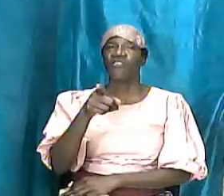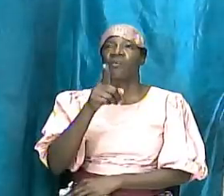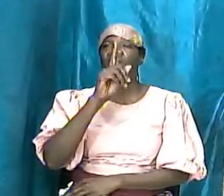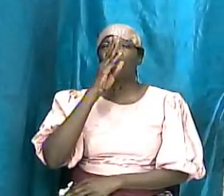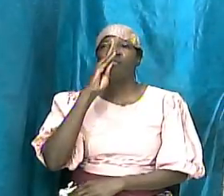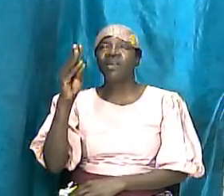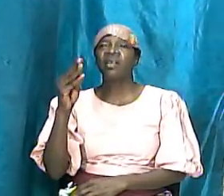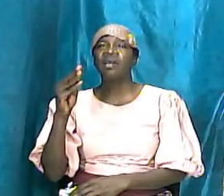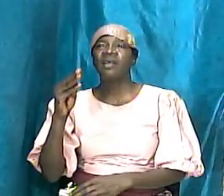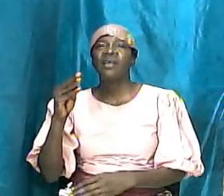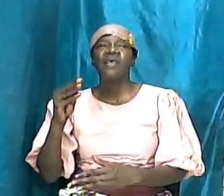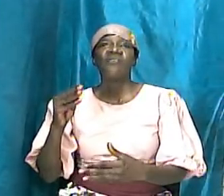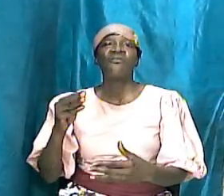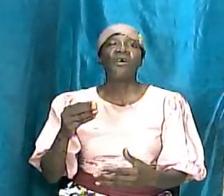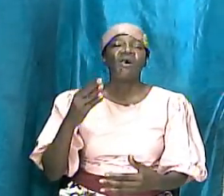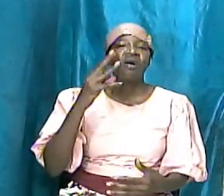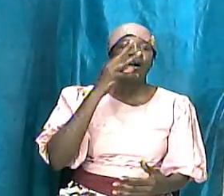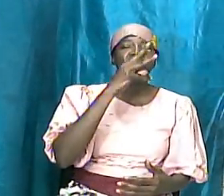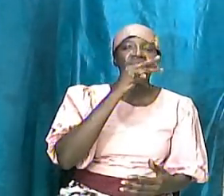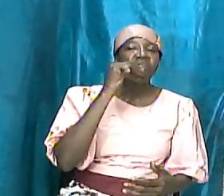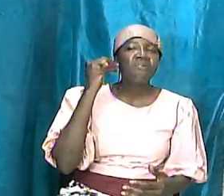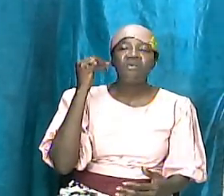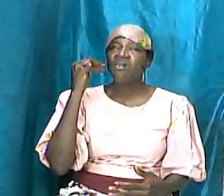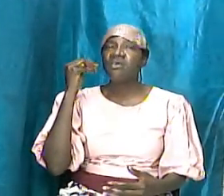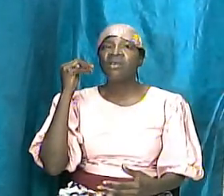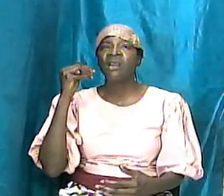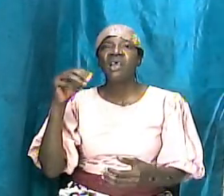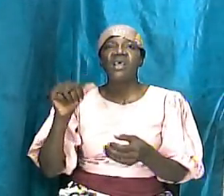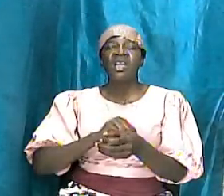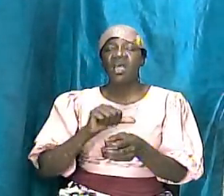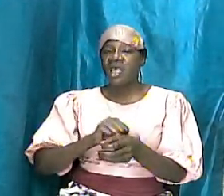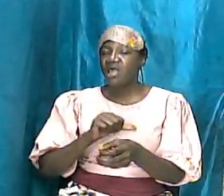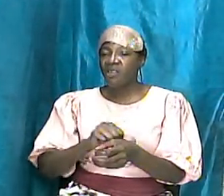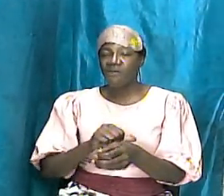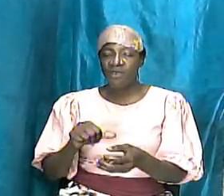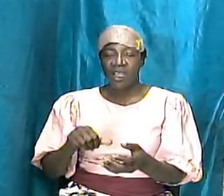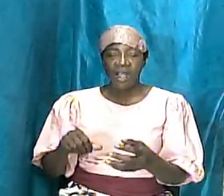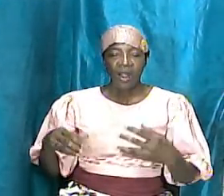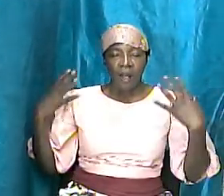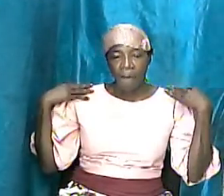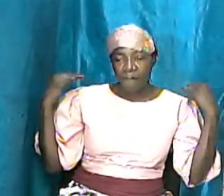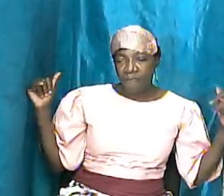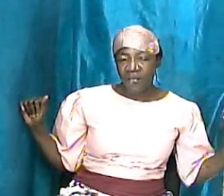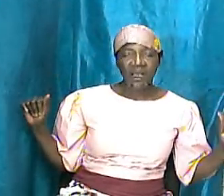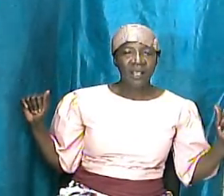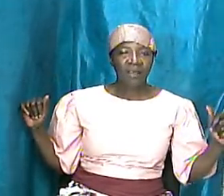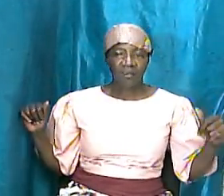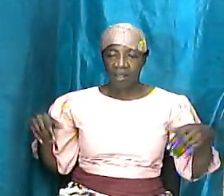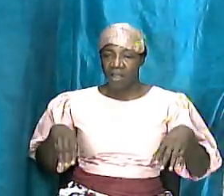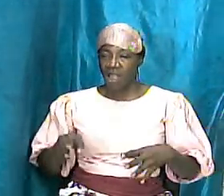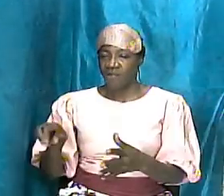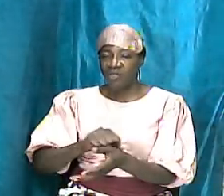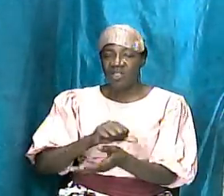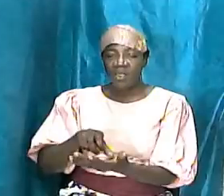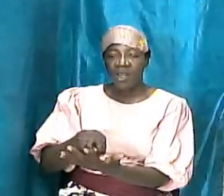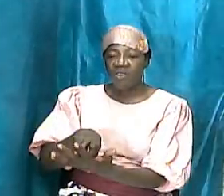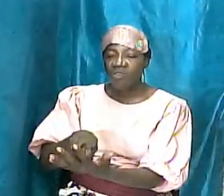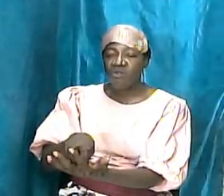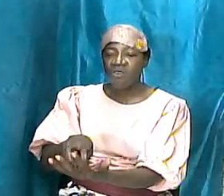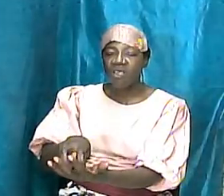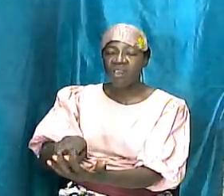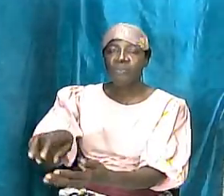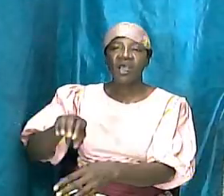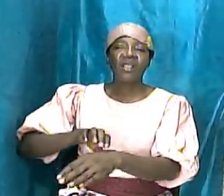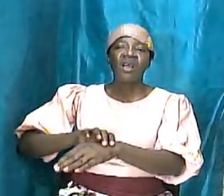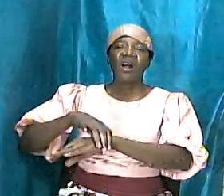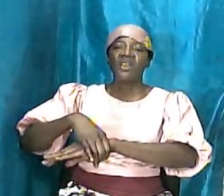meat, and to every beast of the earth, and to every fowl of the air, and to everything that creepeth upon the earth wherein